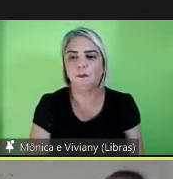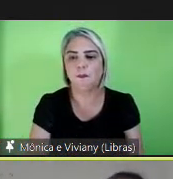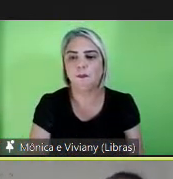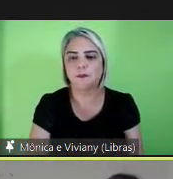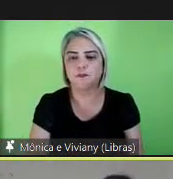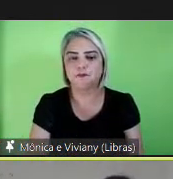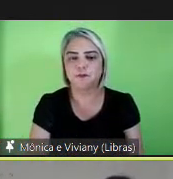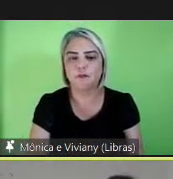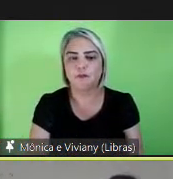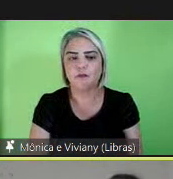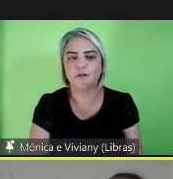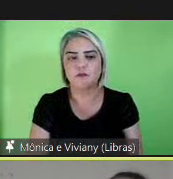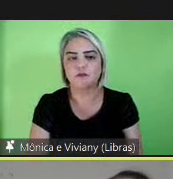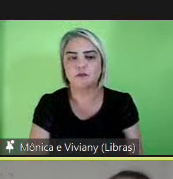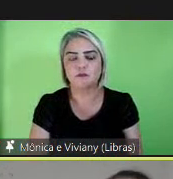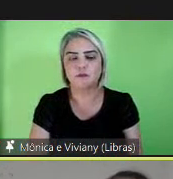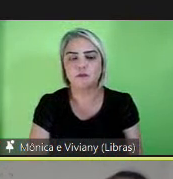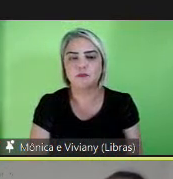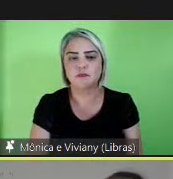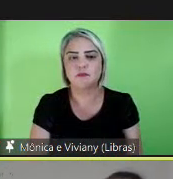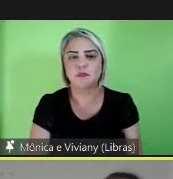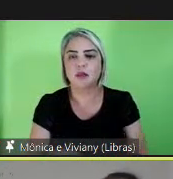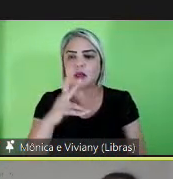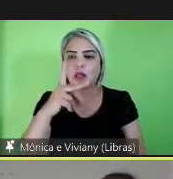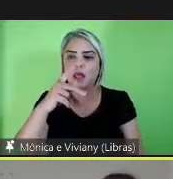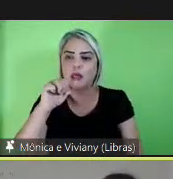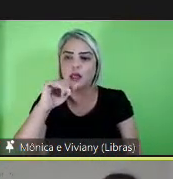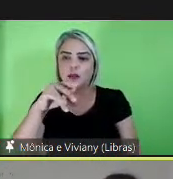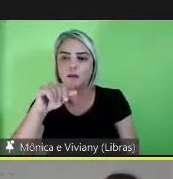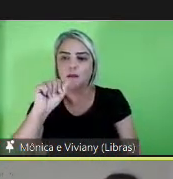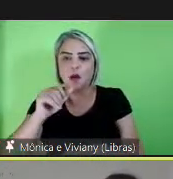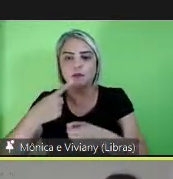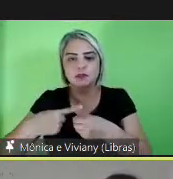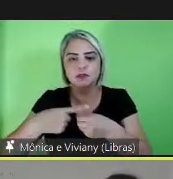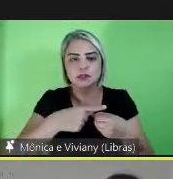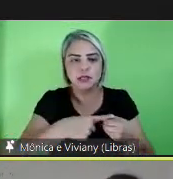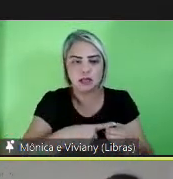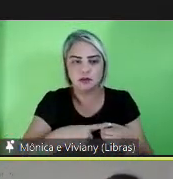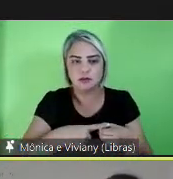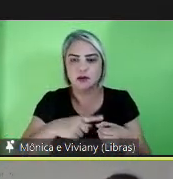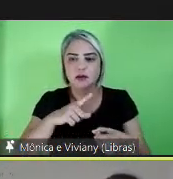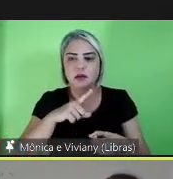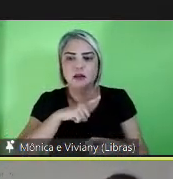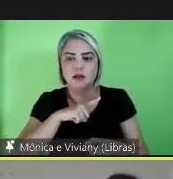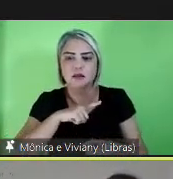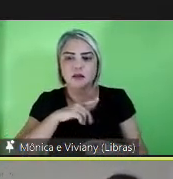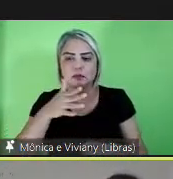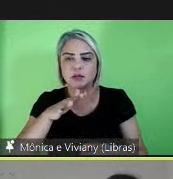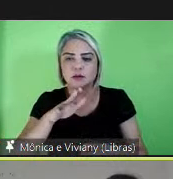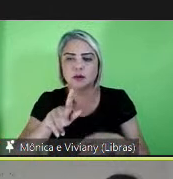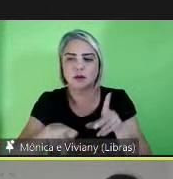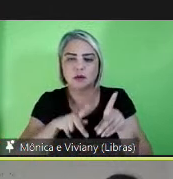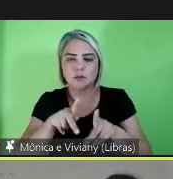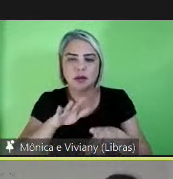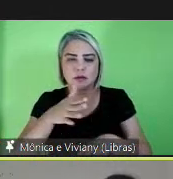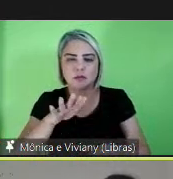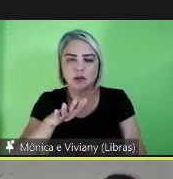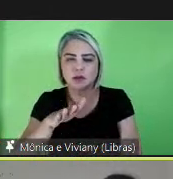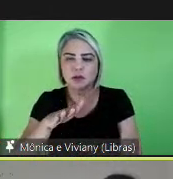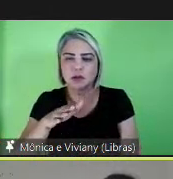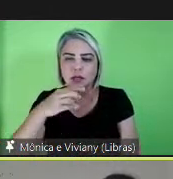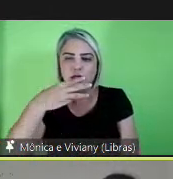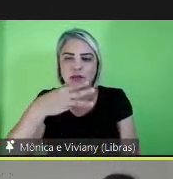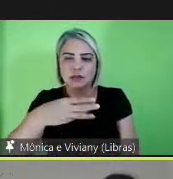You can go to the next slide. I cannot see. So in Palmas, a little bit of Palmas. In Palmas, we have a population